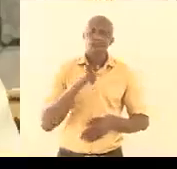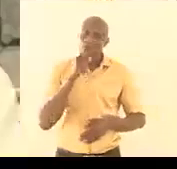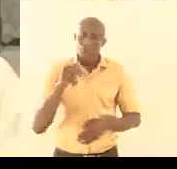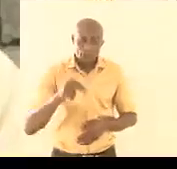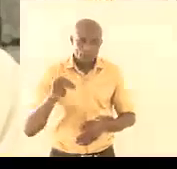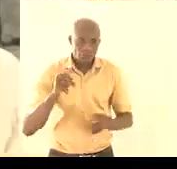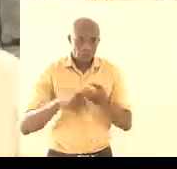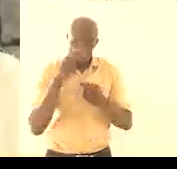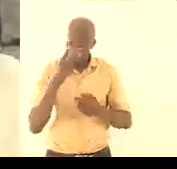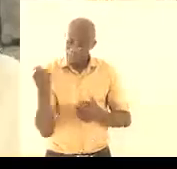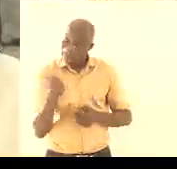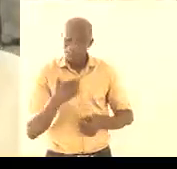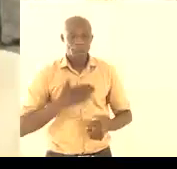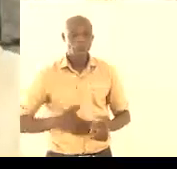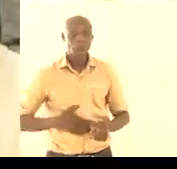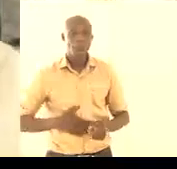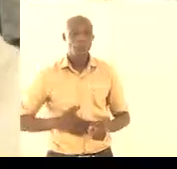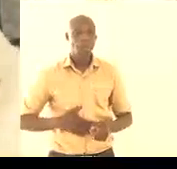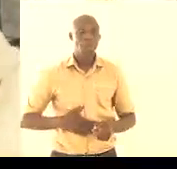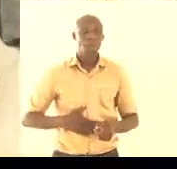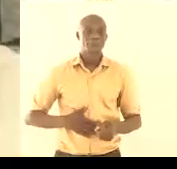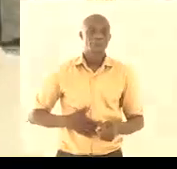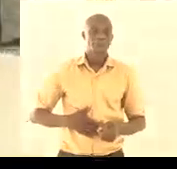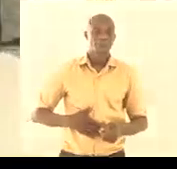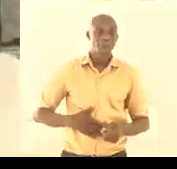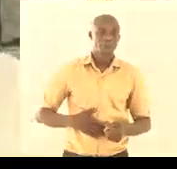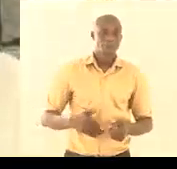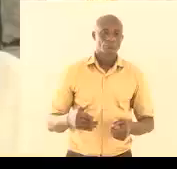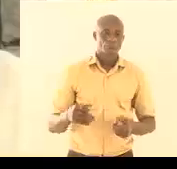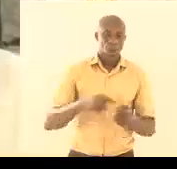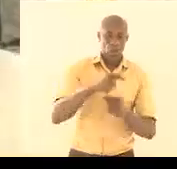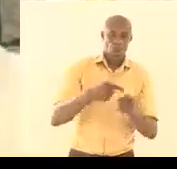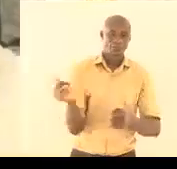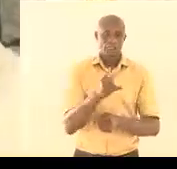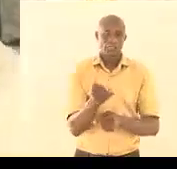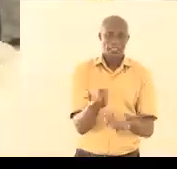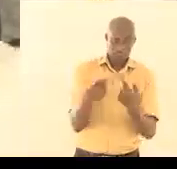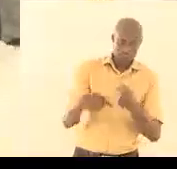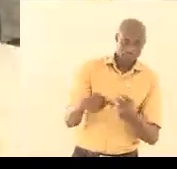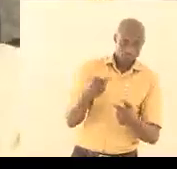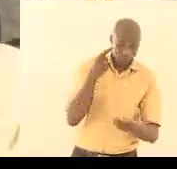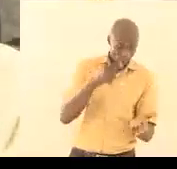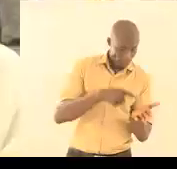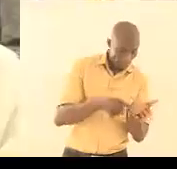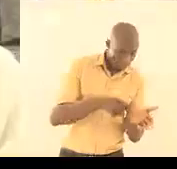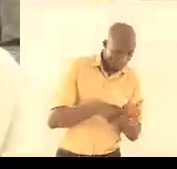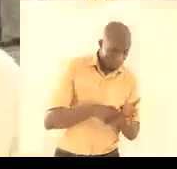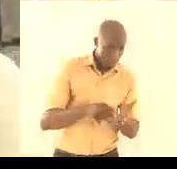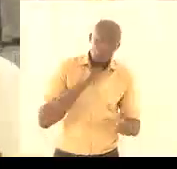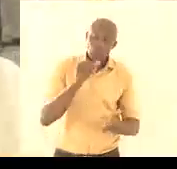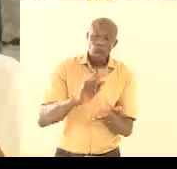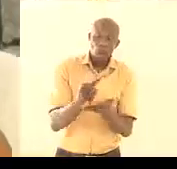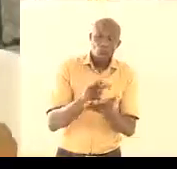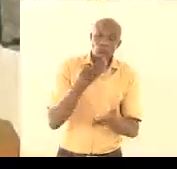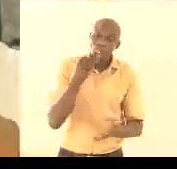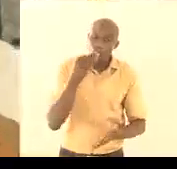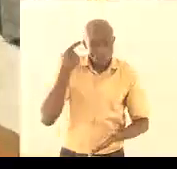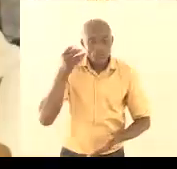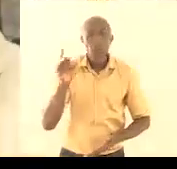need to see anybody. When they came for accreditation, we didn't need to cook food for